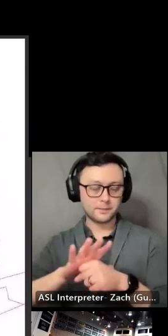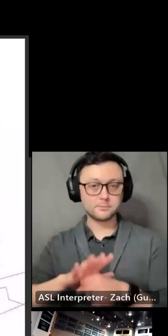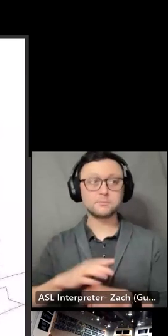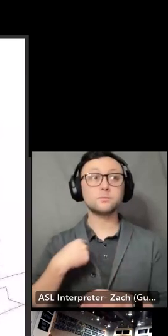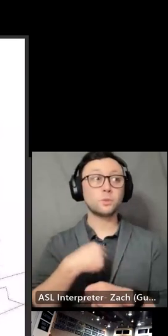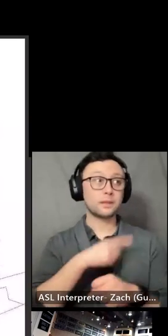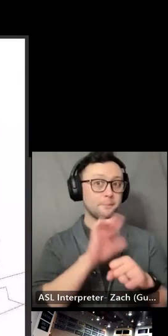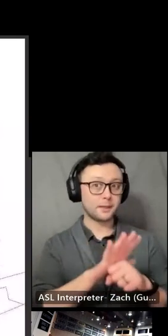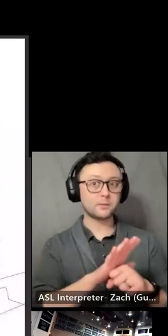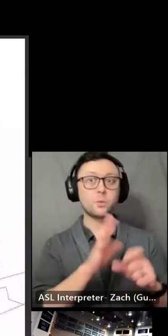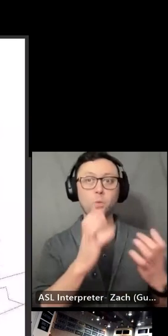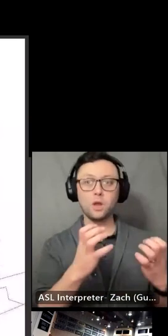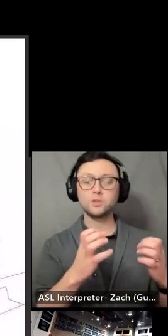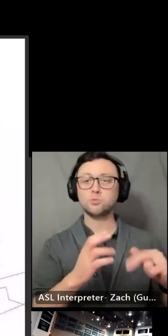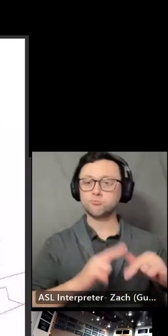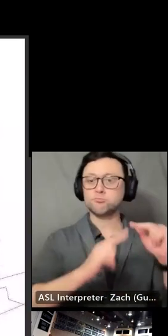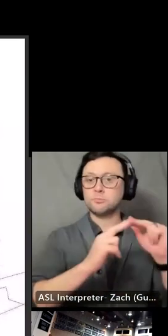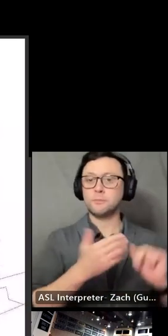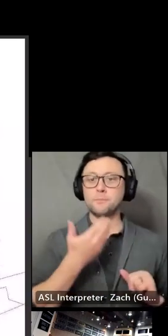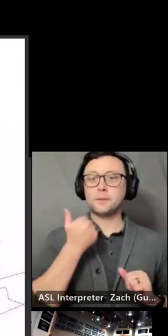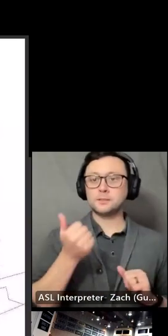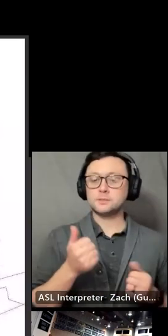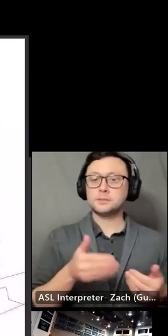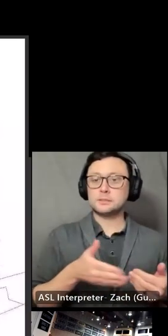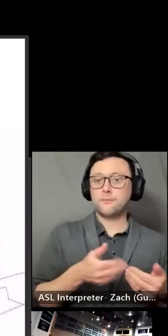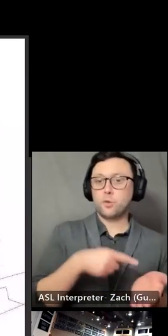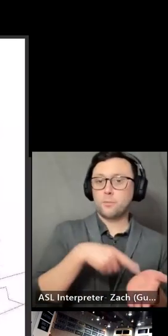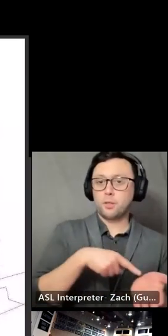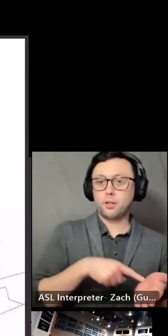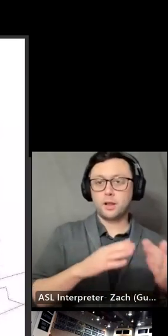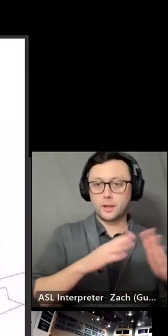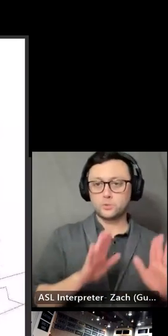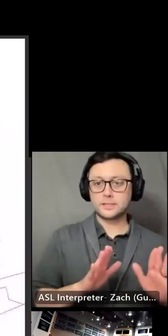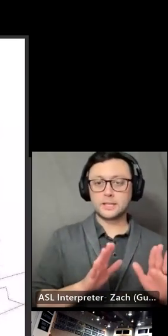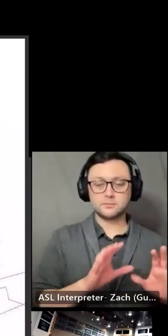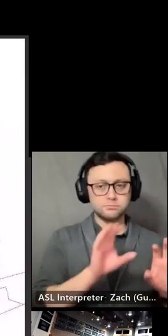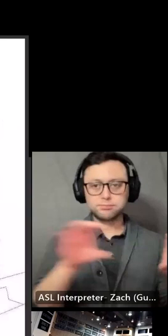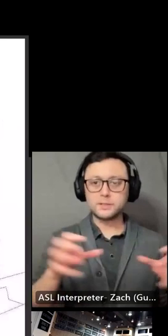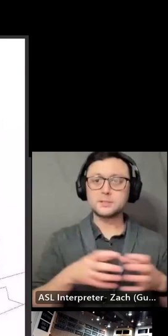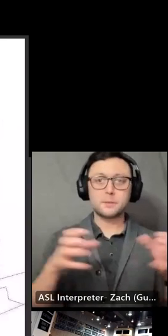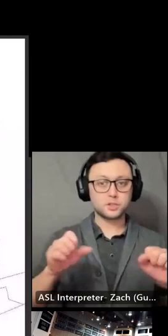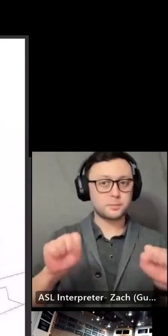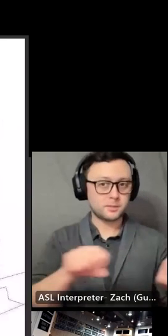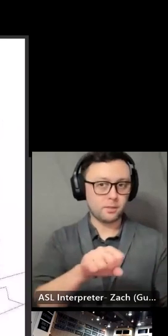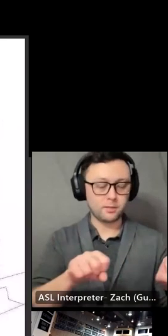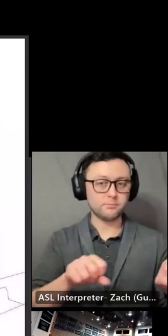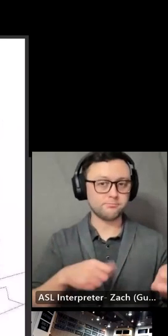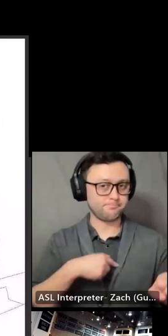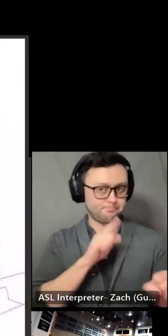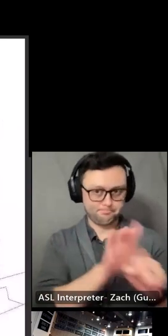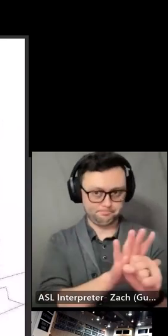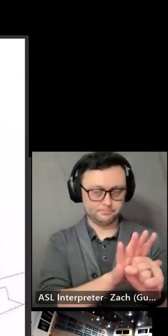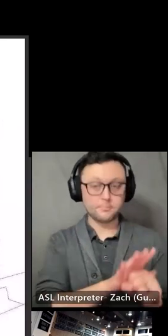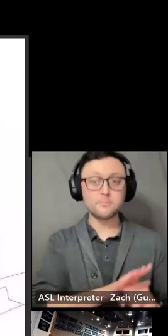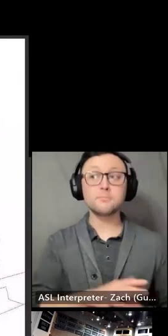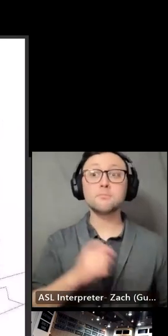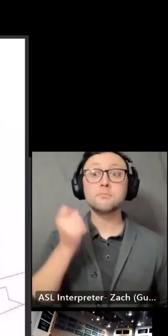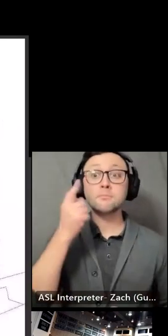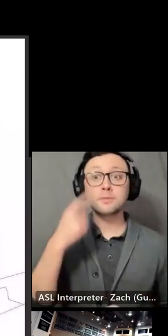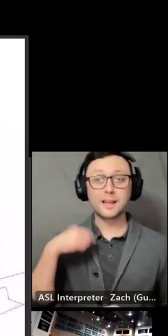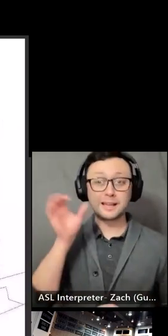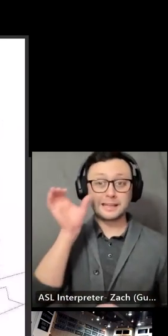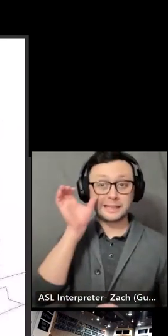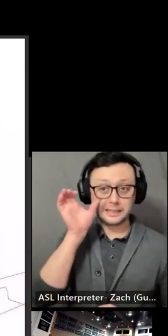are building as much housing as possible in all of the places that we can. I also want to say that I am hearing the